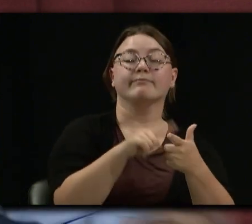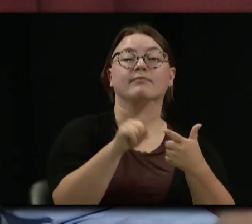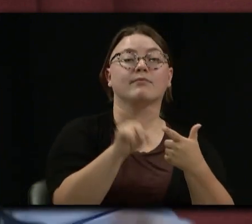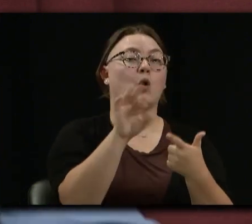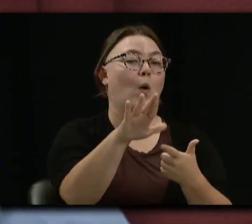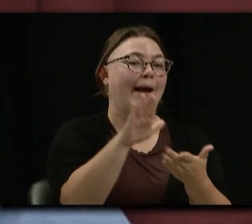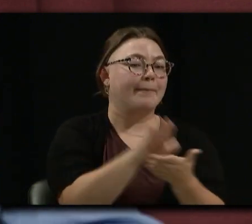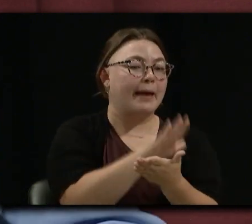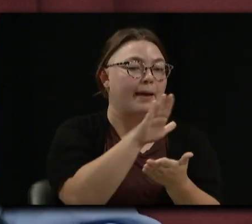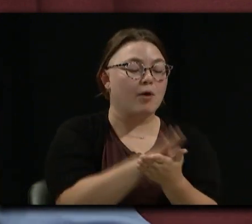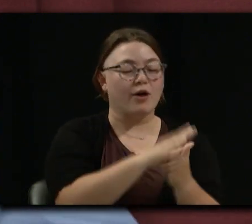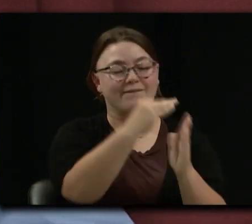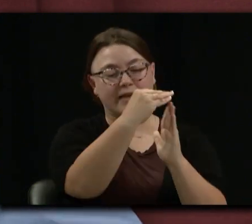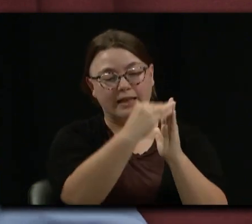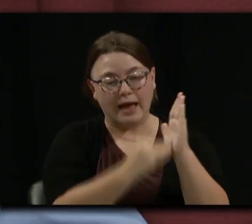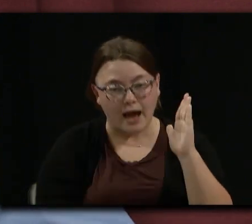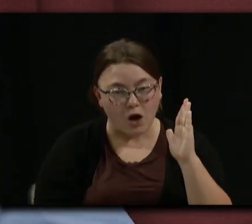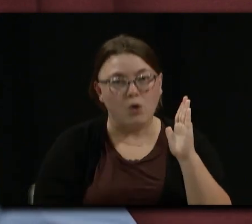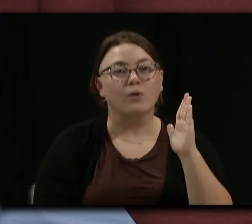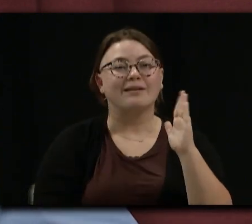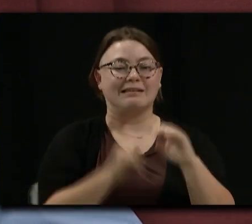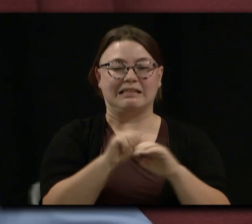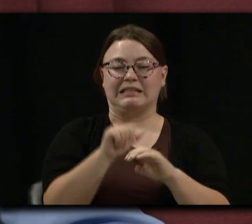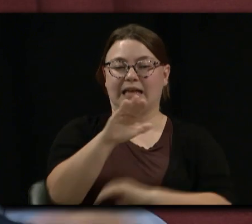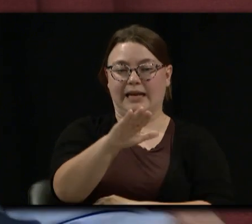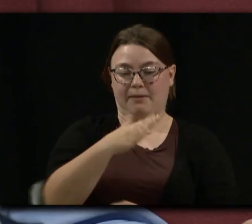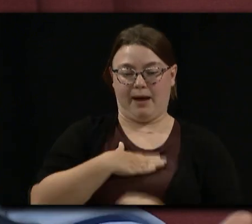and fill it out in paper and send it to the